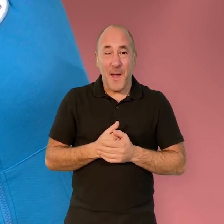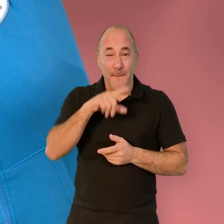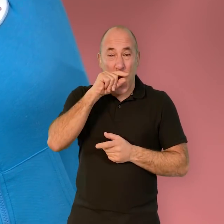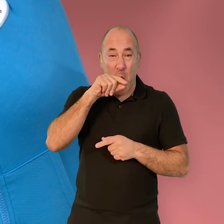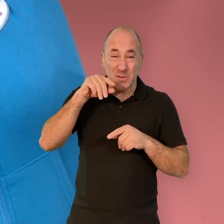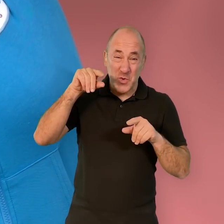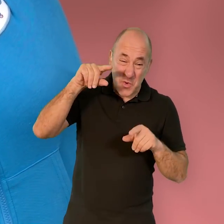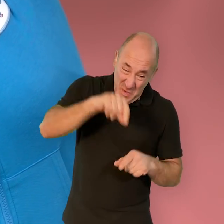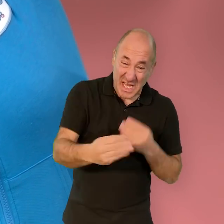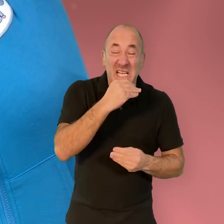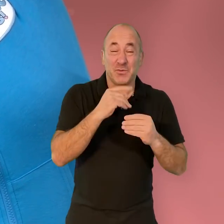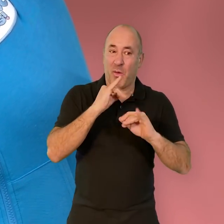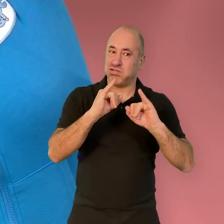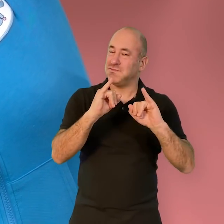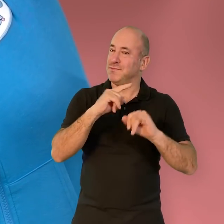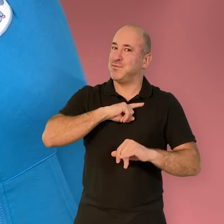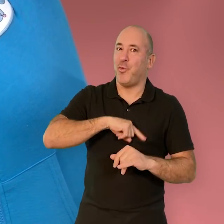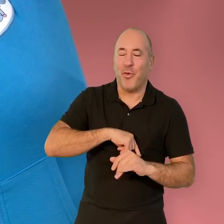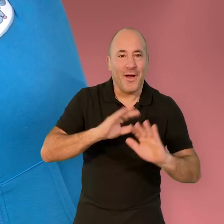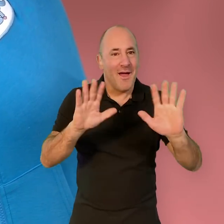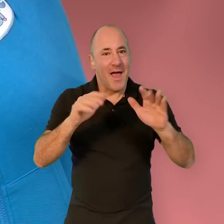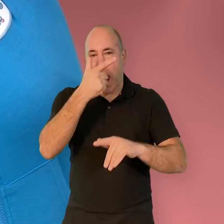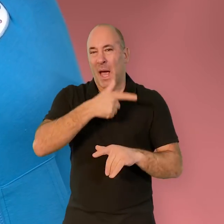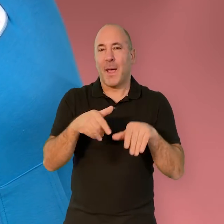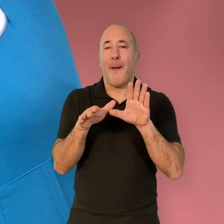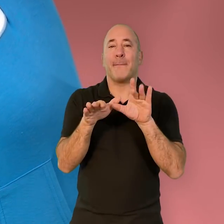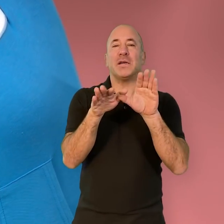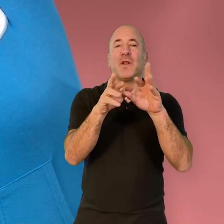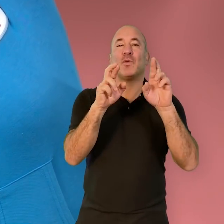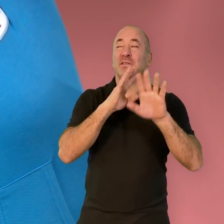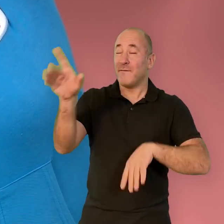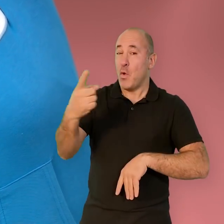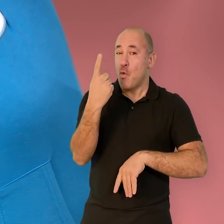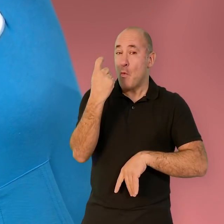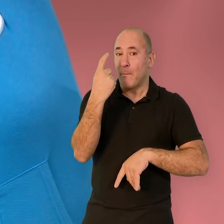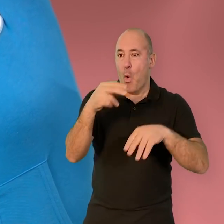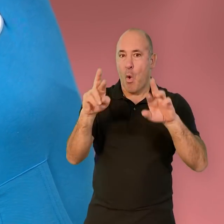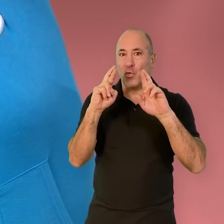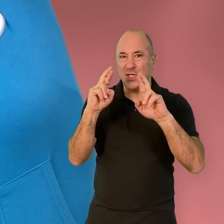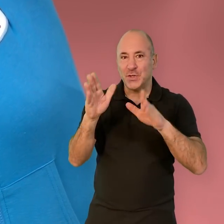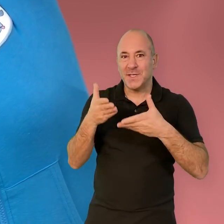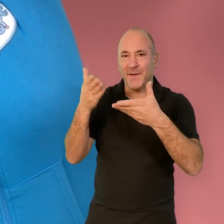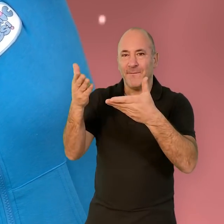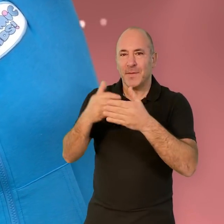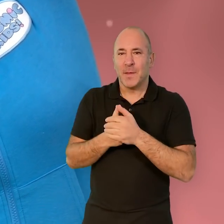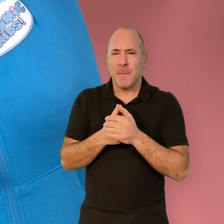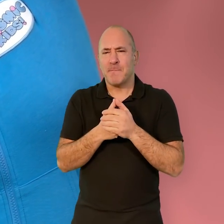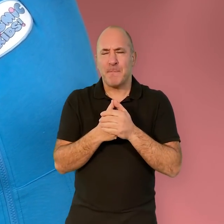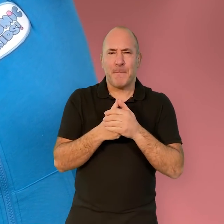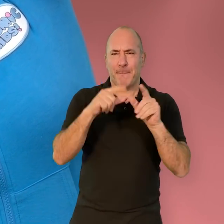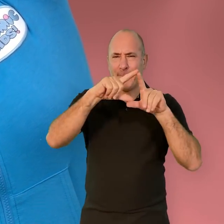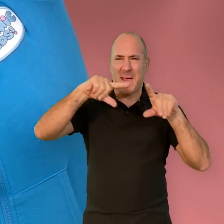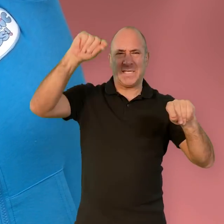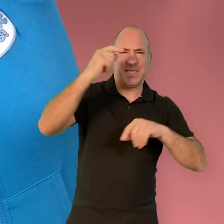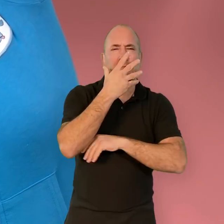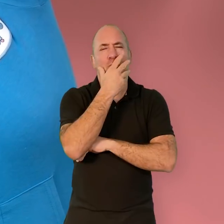Being eaten by a bird would have been bad. Luckily, the butterfly of wishes still has one wish to grant Betsy.